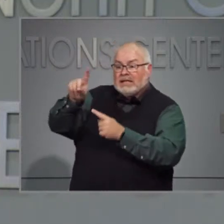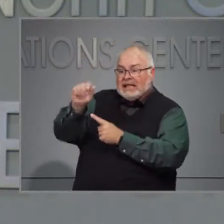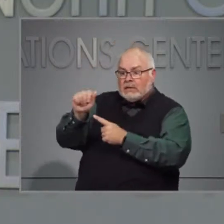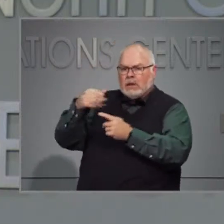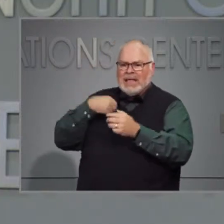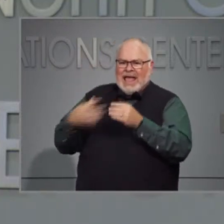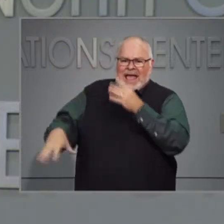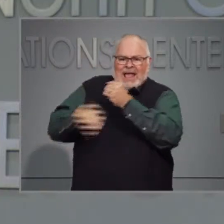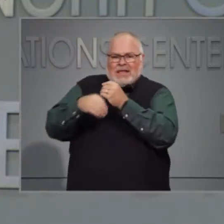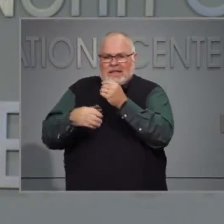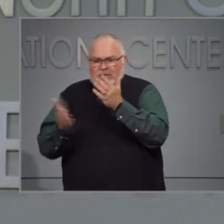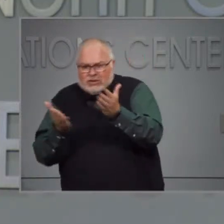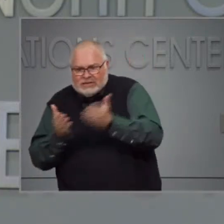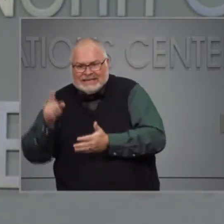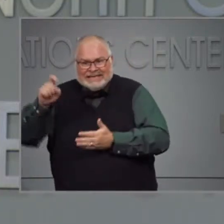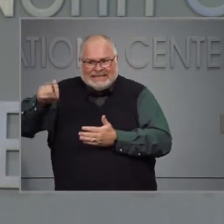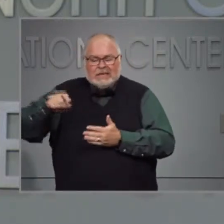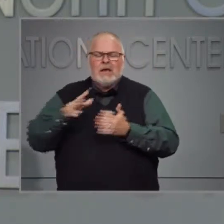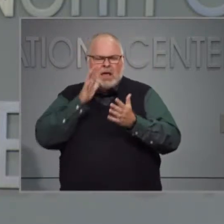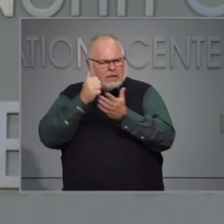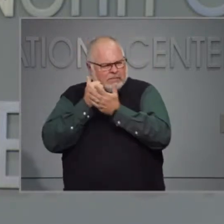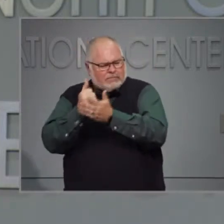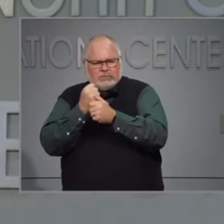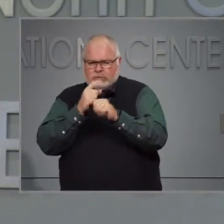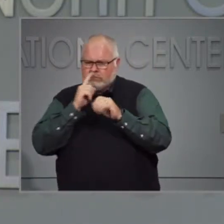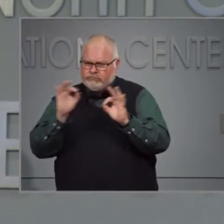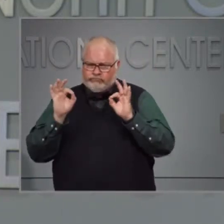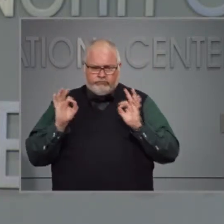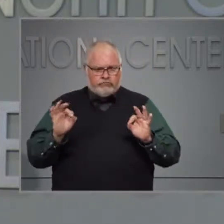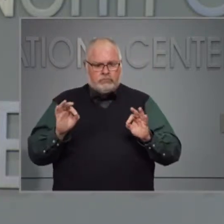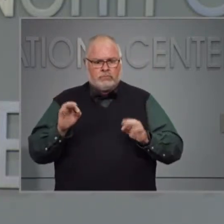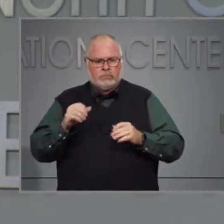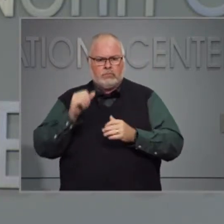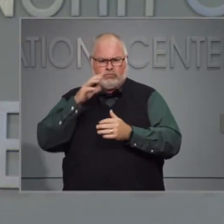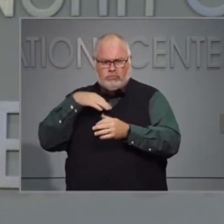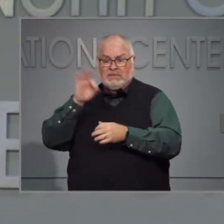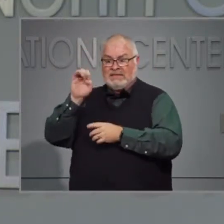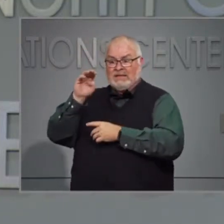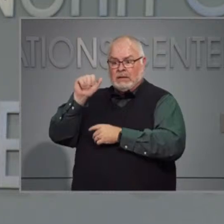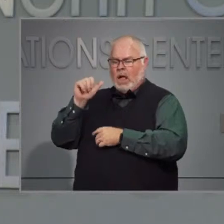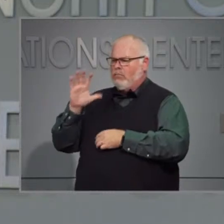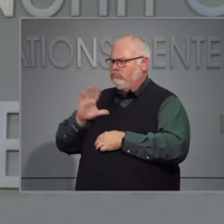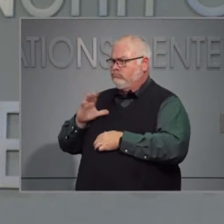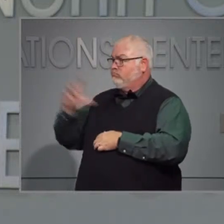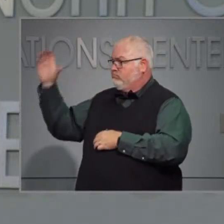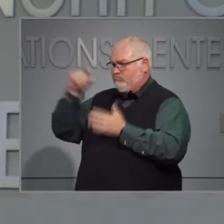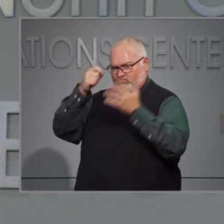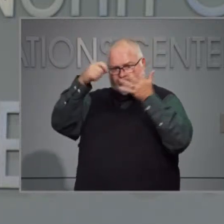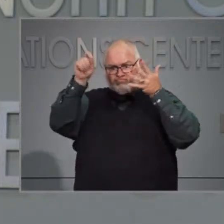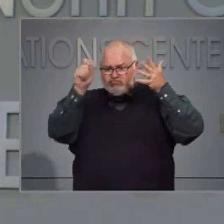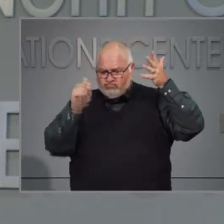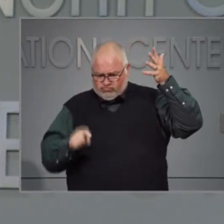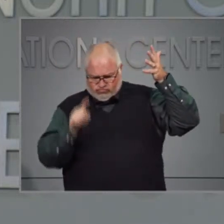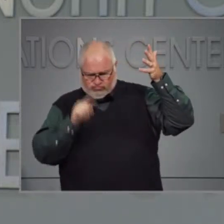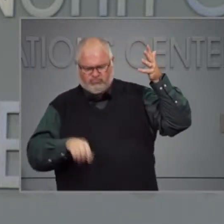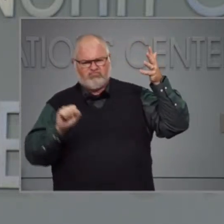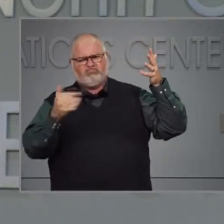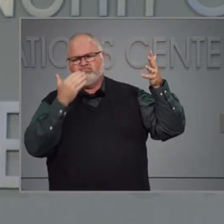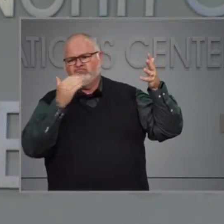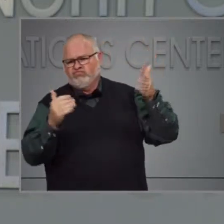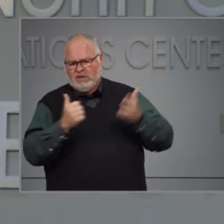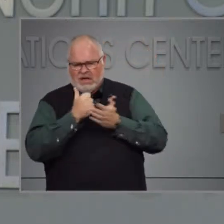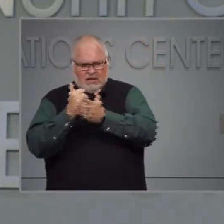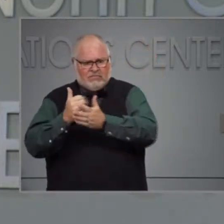needs. FEMA approves non-congregate sheltering for individuals such as first responders and healthcare workers who do